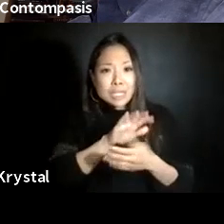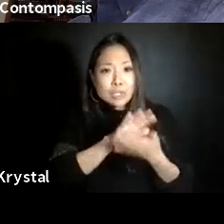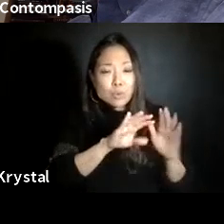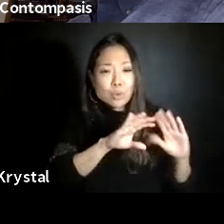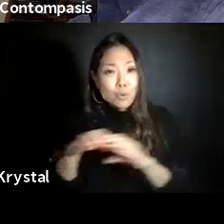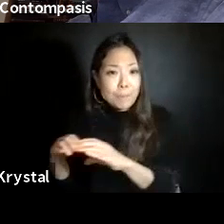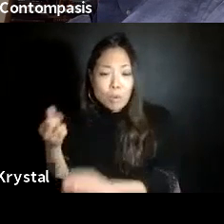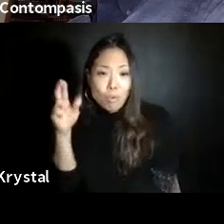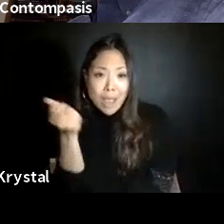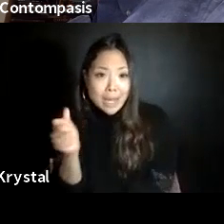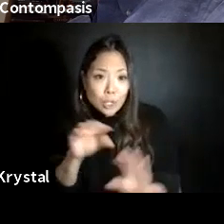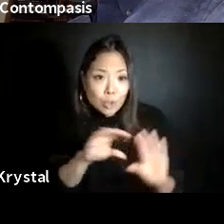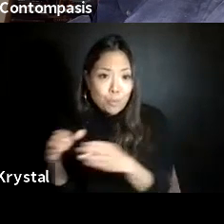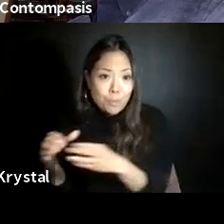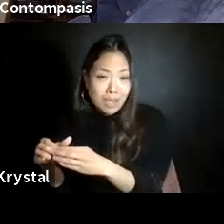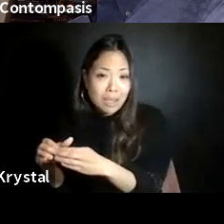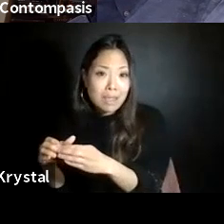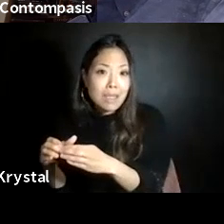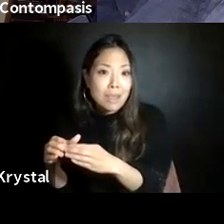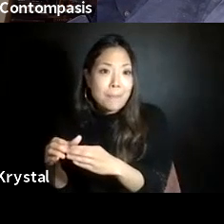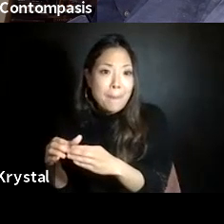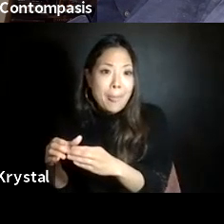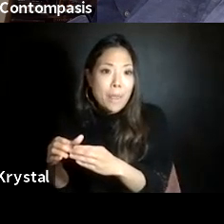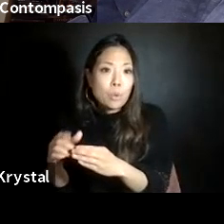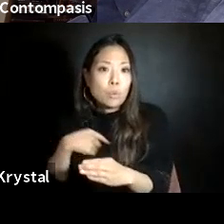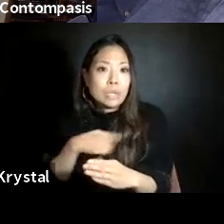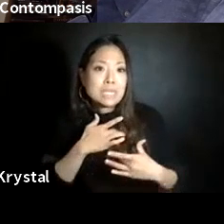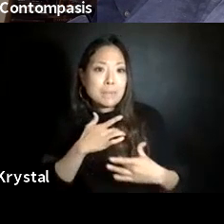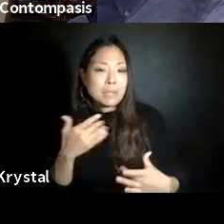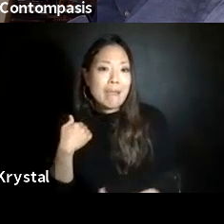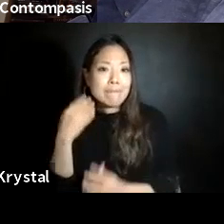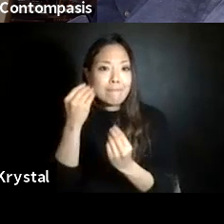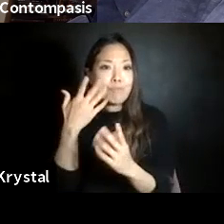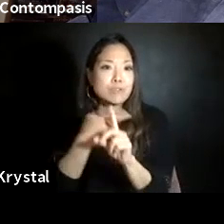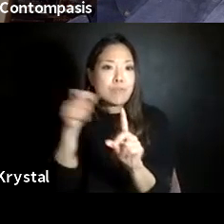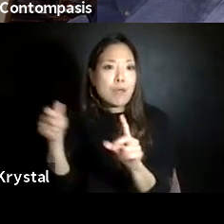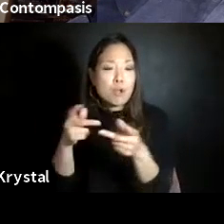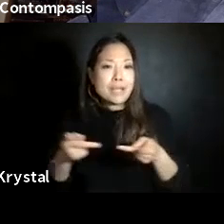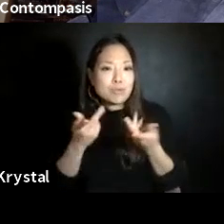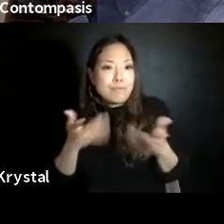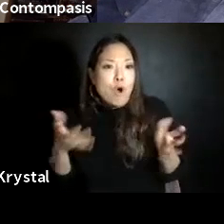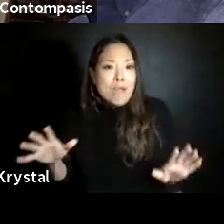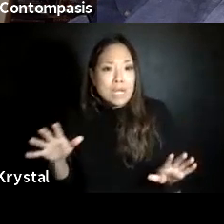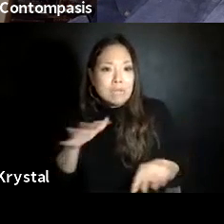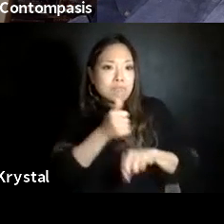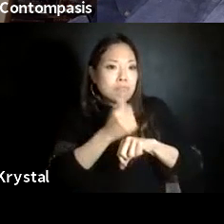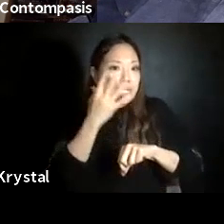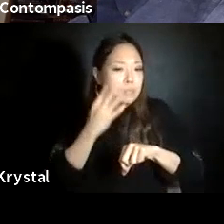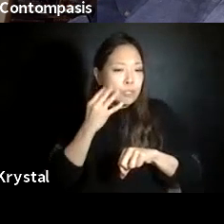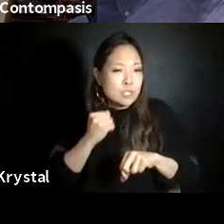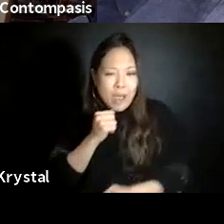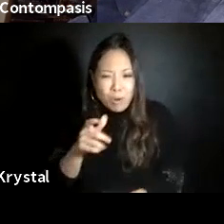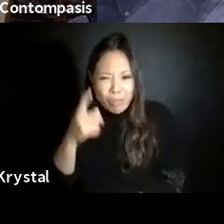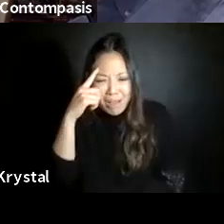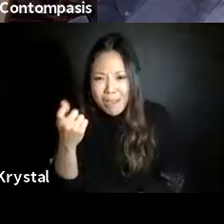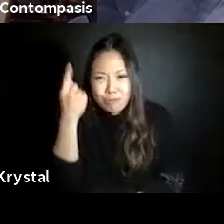have information from other places that have done it. So I'm just, I don't think I understand set